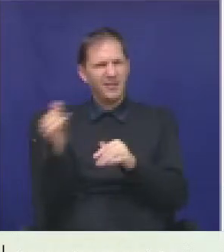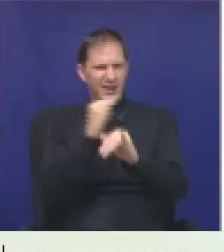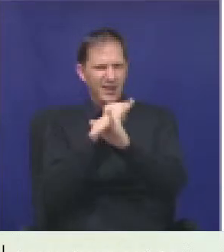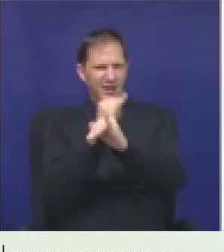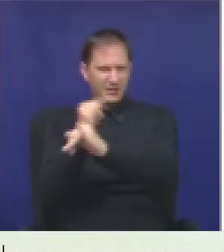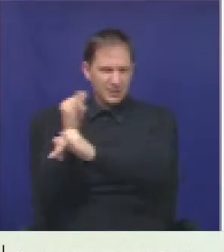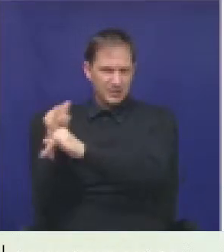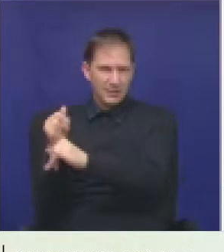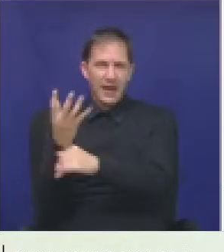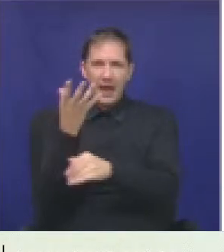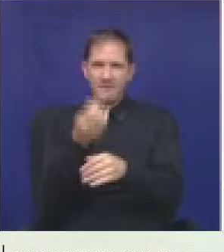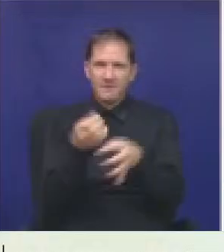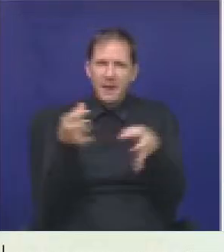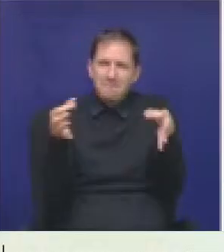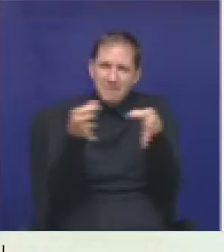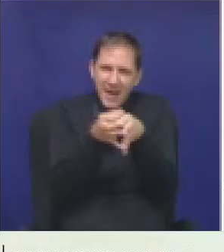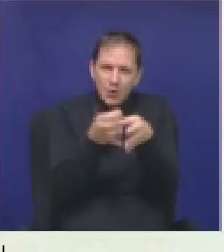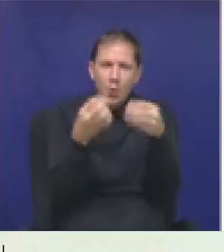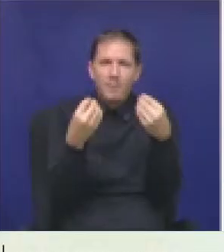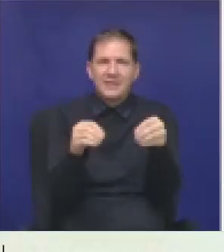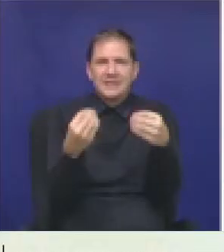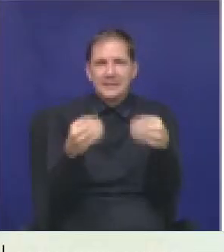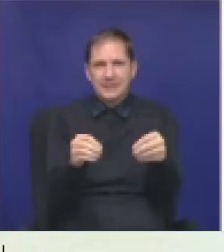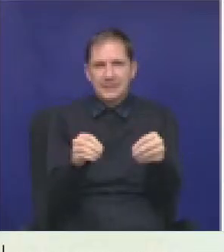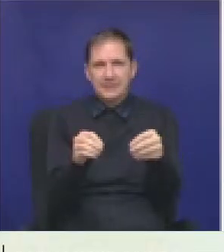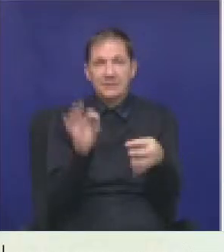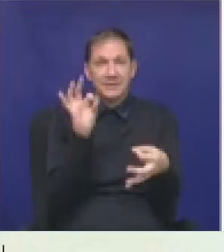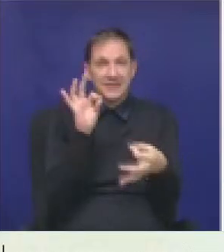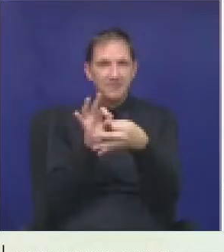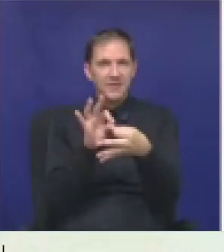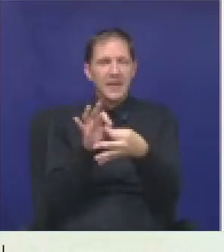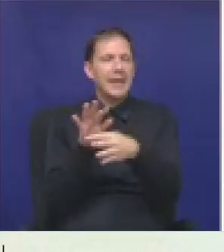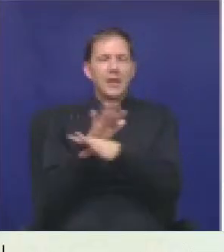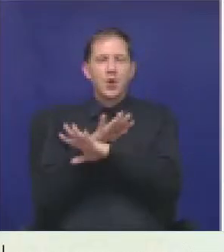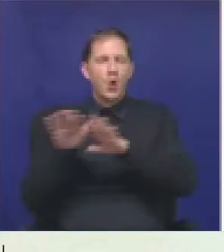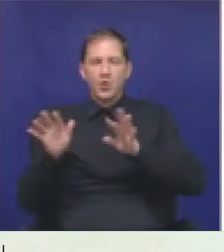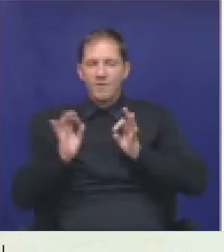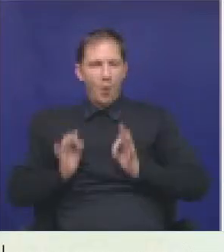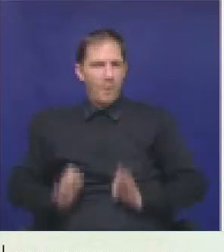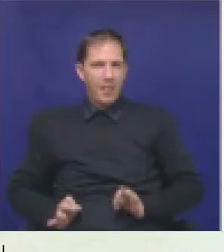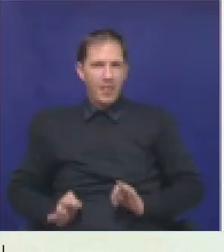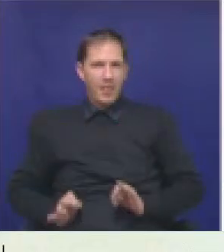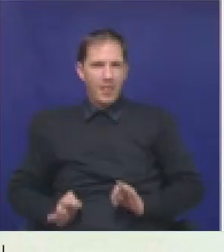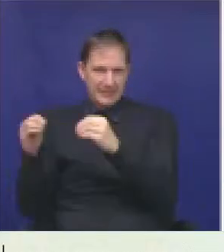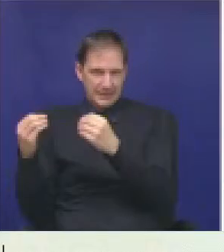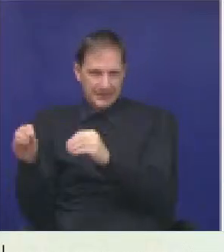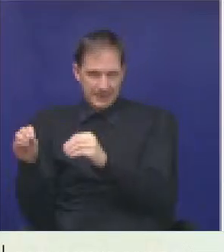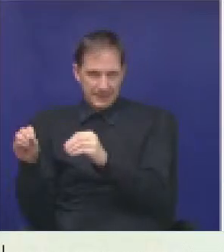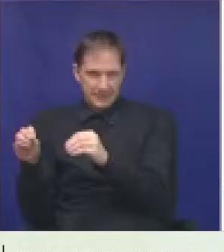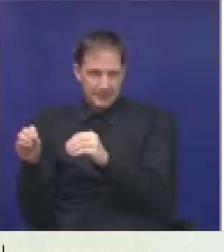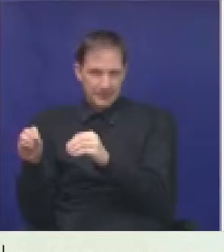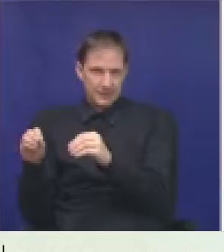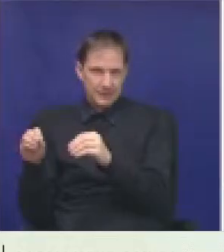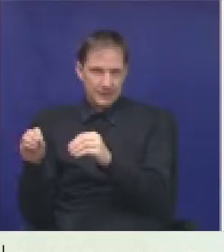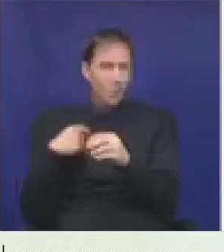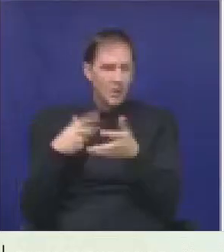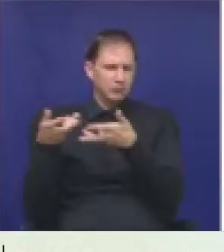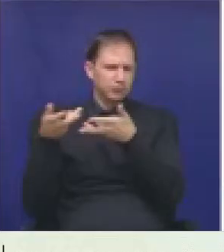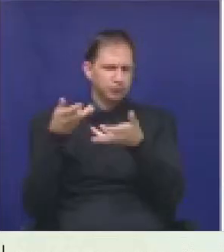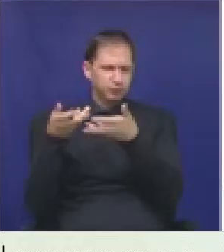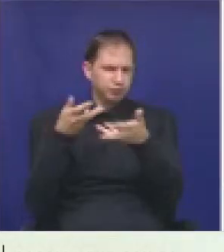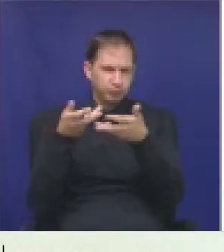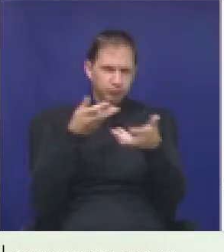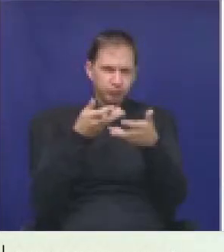data on micro businesses, particularly the informal businesses. The primary focus of our discussion will be the